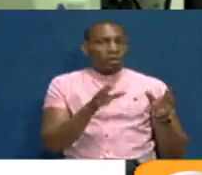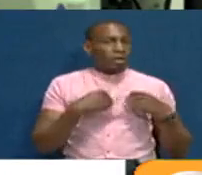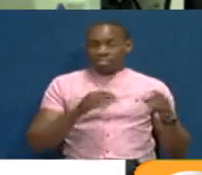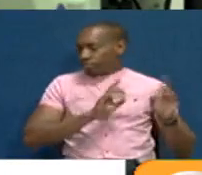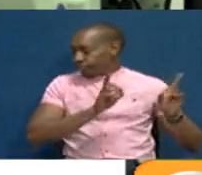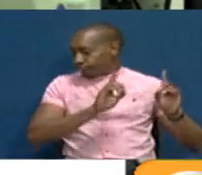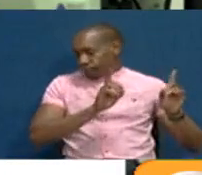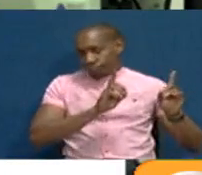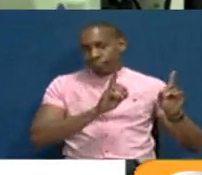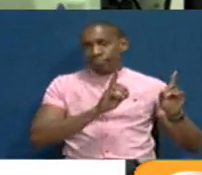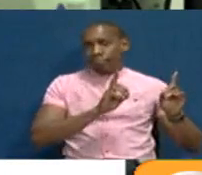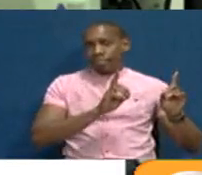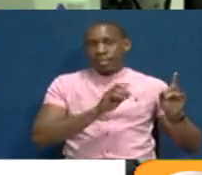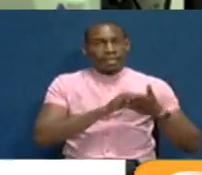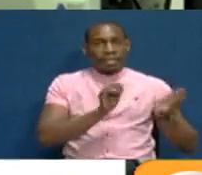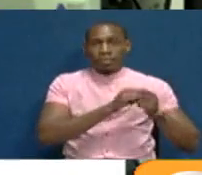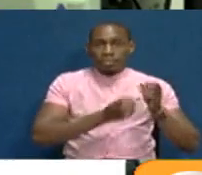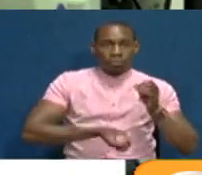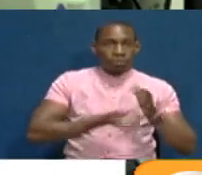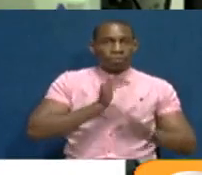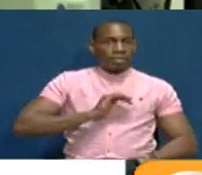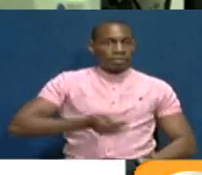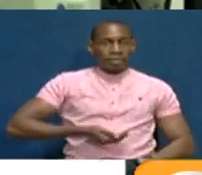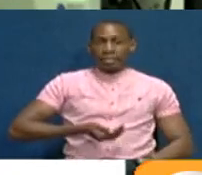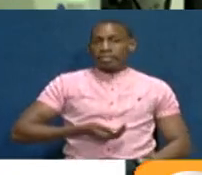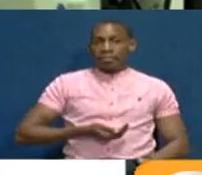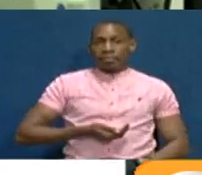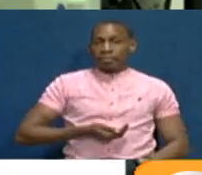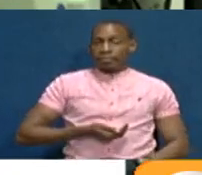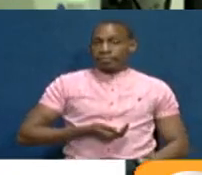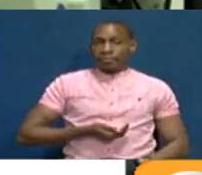accept that they're infertile, and they do not